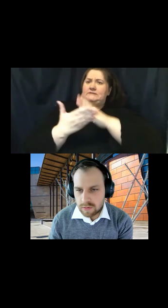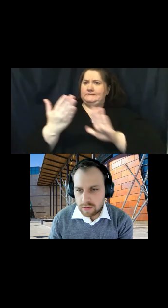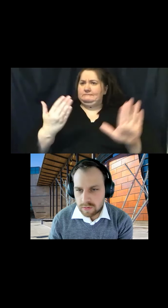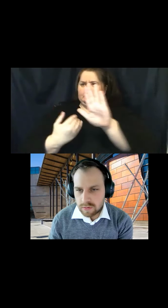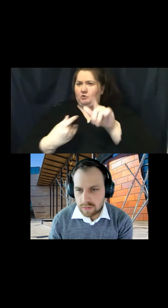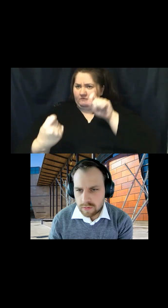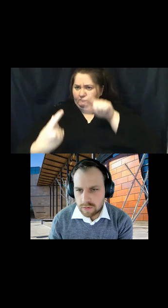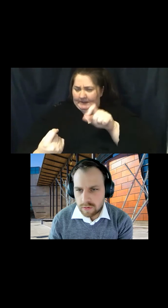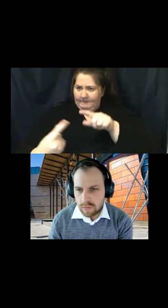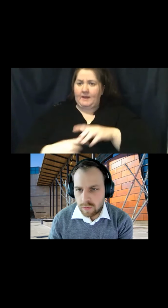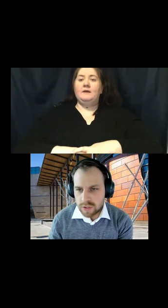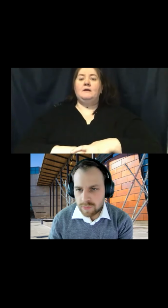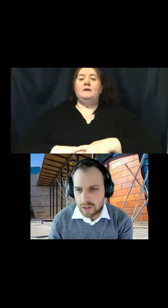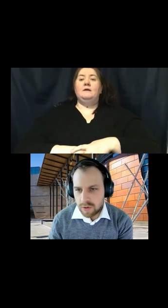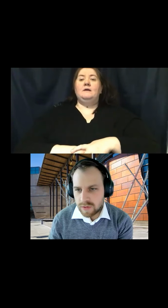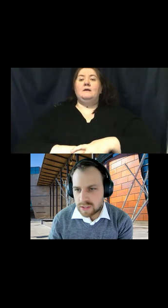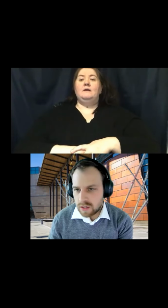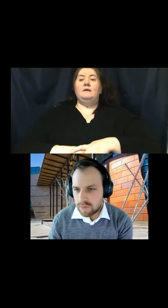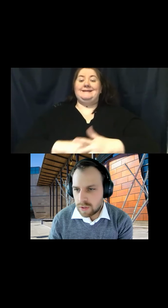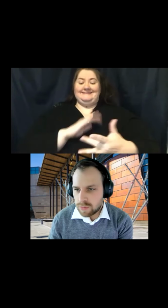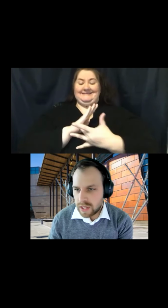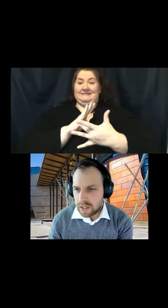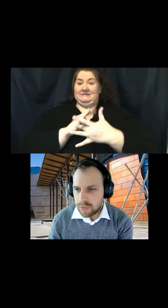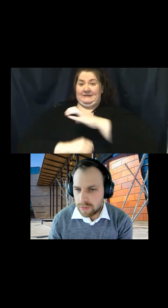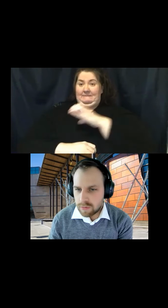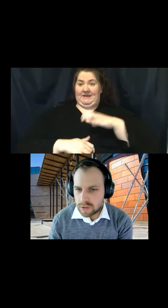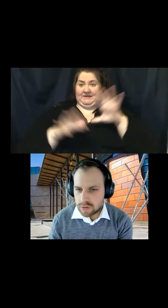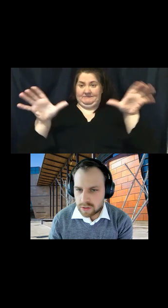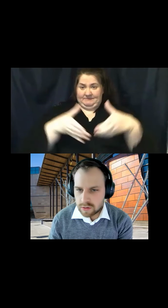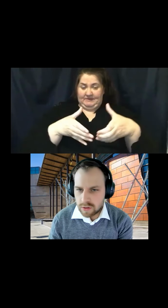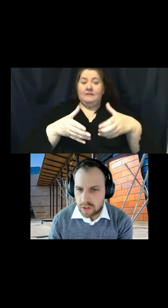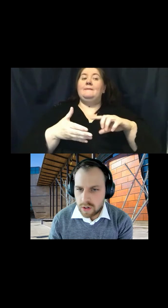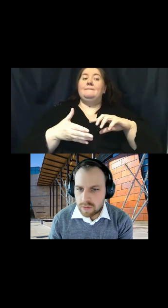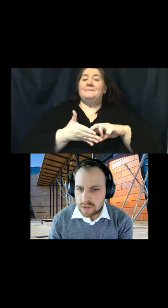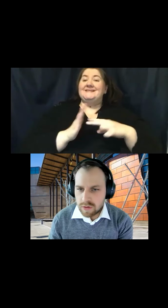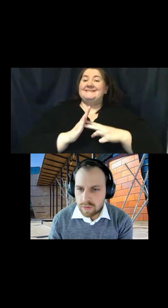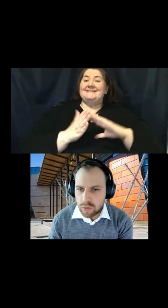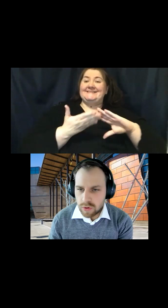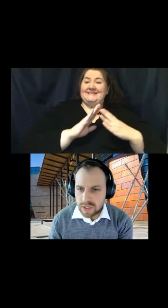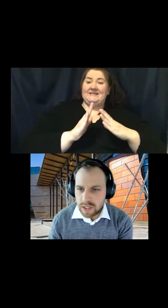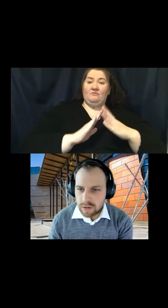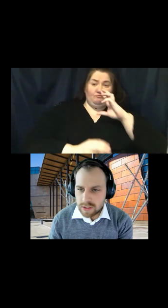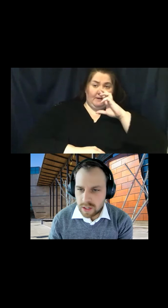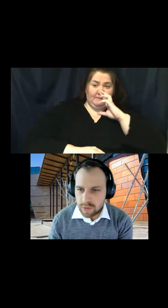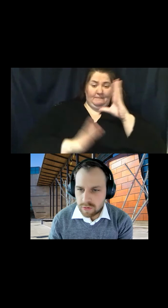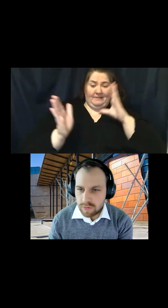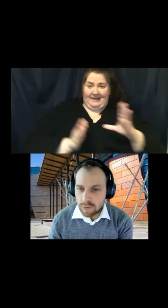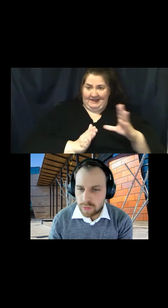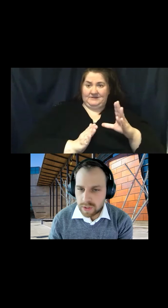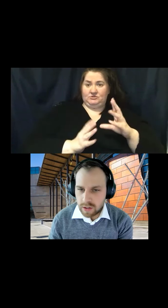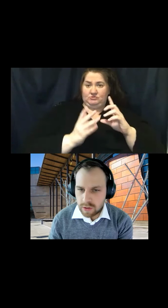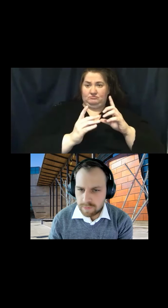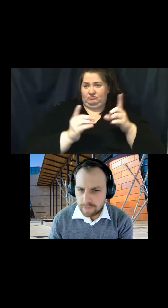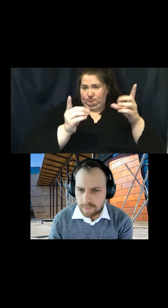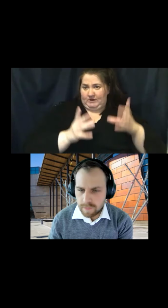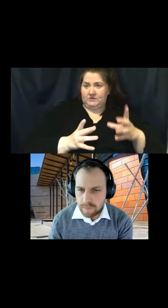committee, which is made up of the City of Redmond Planning and Public Works Director, will submit a report to the hearing examiner for a